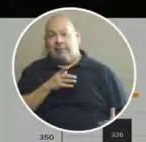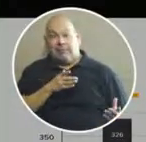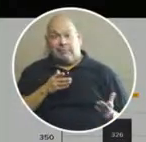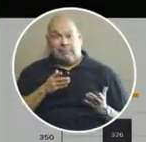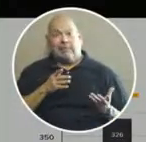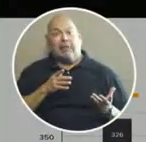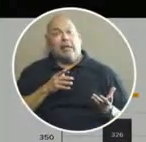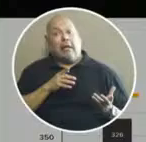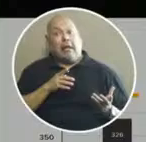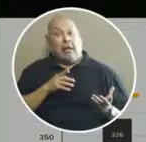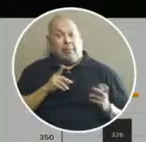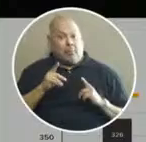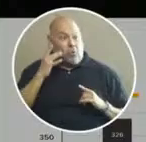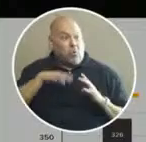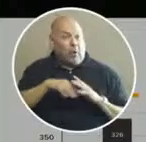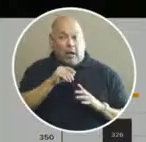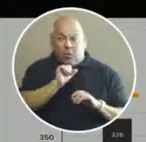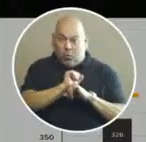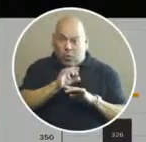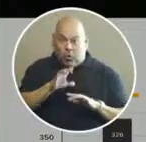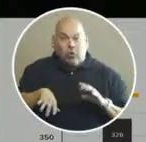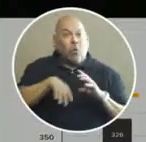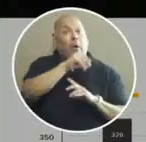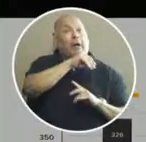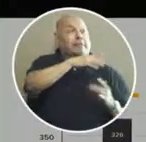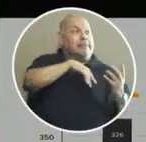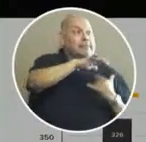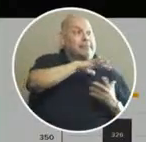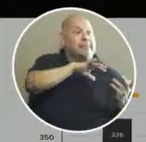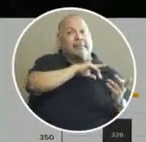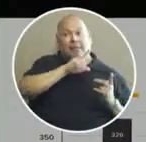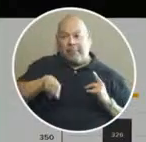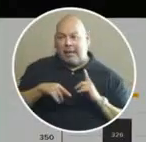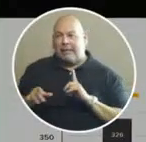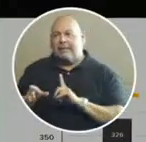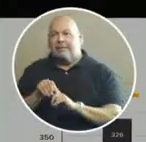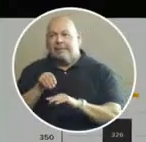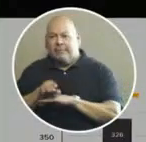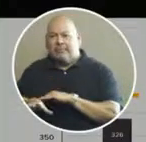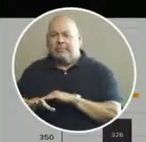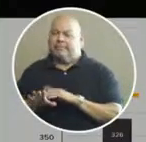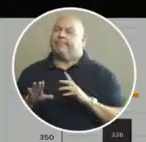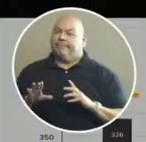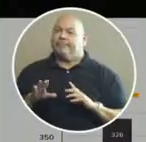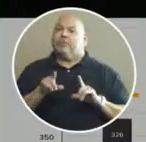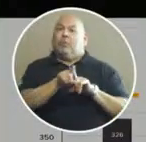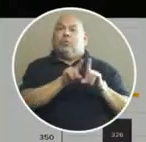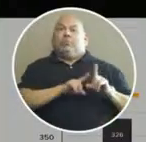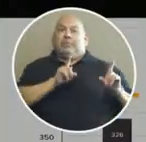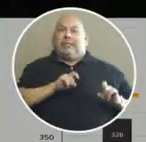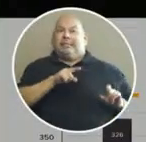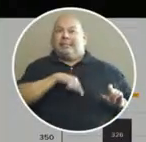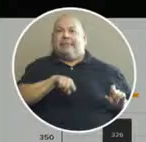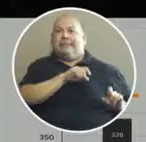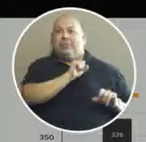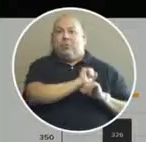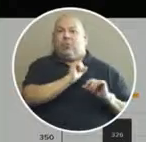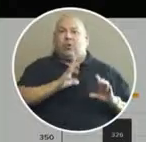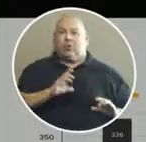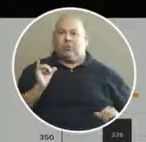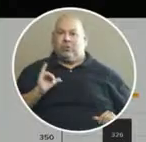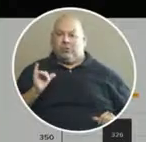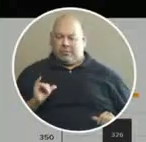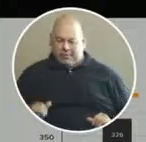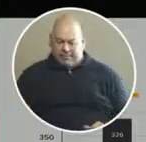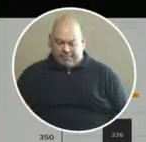virus to those residents that are vulnerable, so we'll be focusing in testing the staff in those facilities.